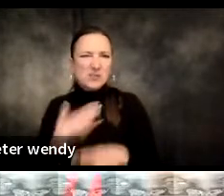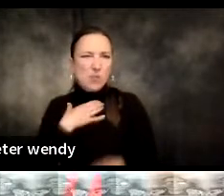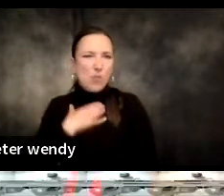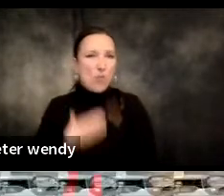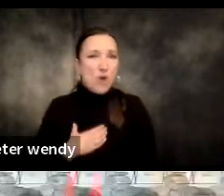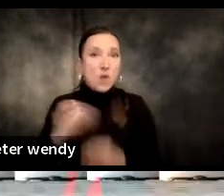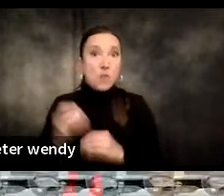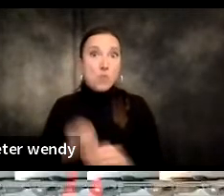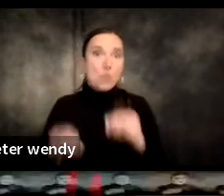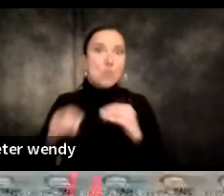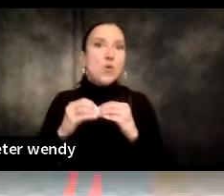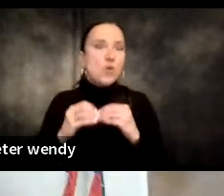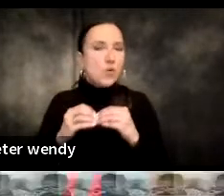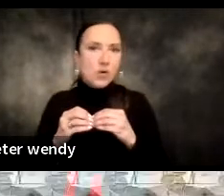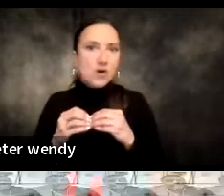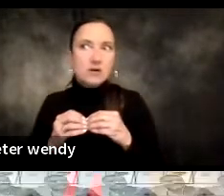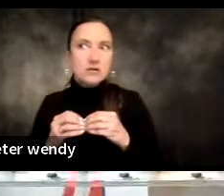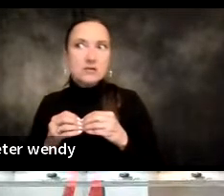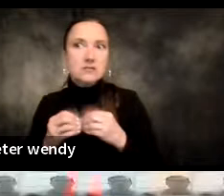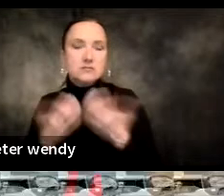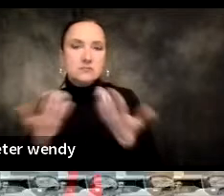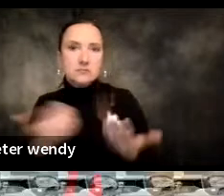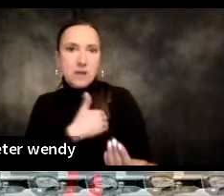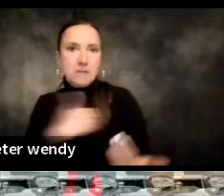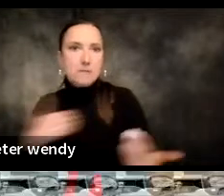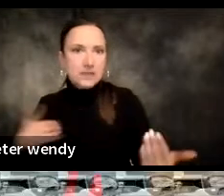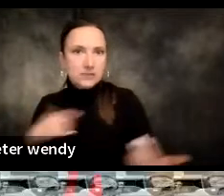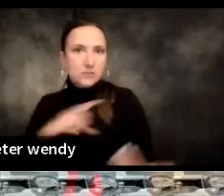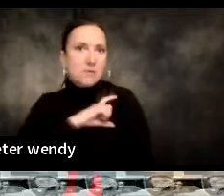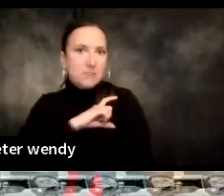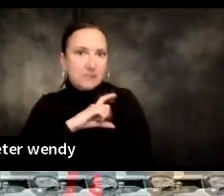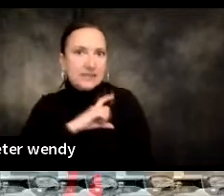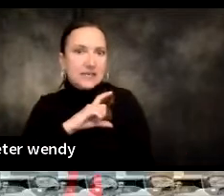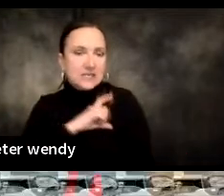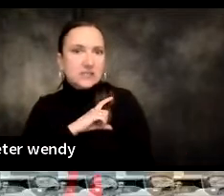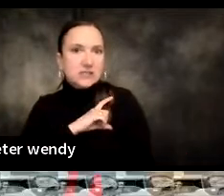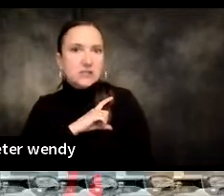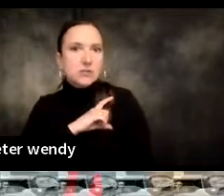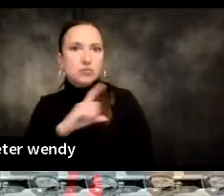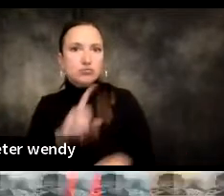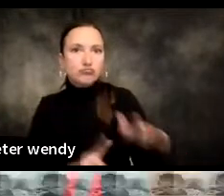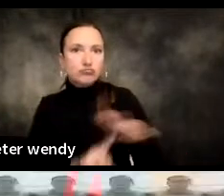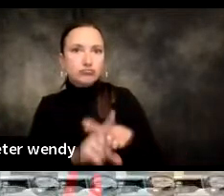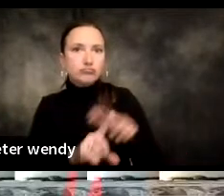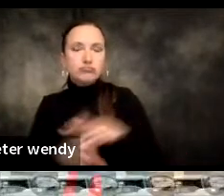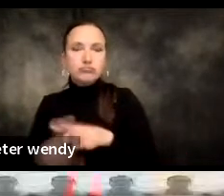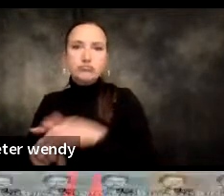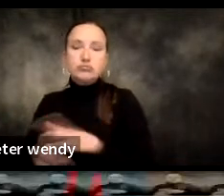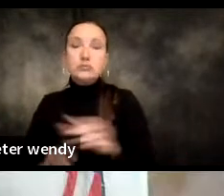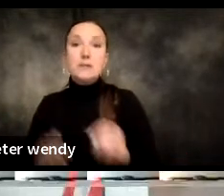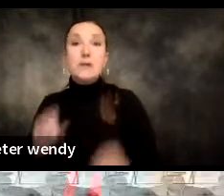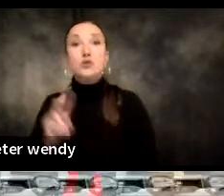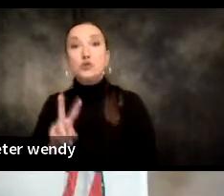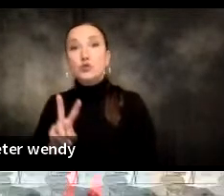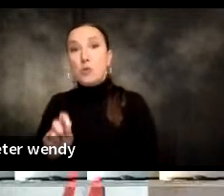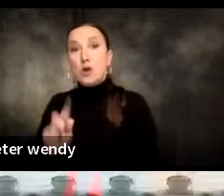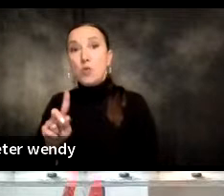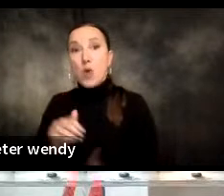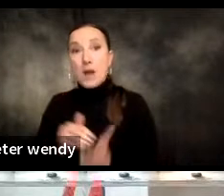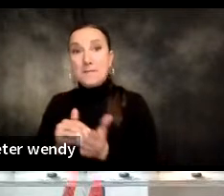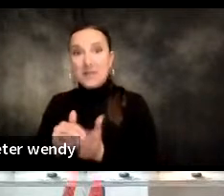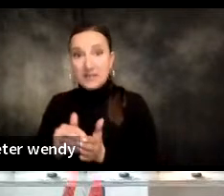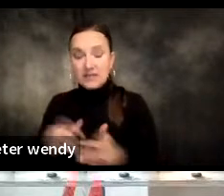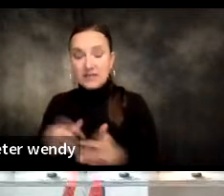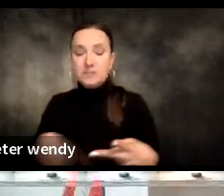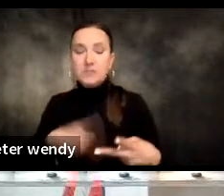more presence amongst members of the Metropolitan Police Department. The mayor is proposing $2.1 million and